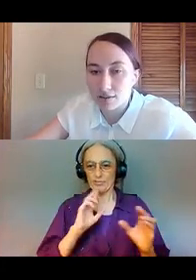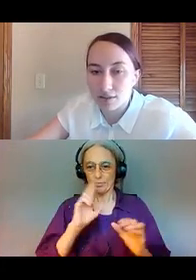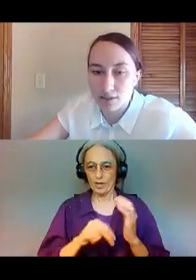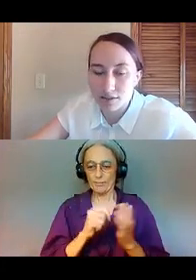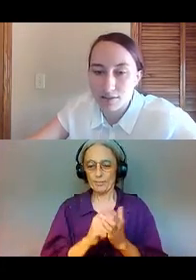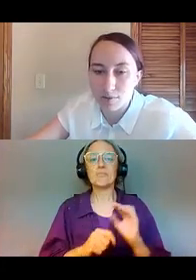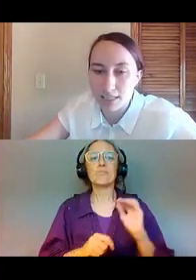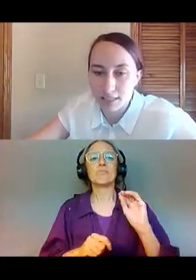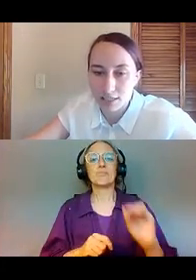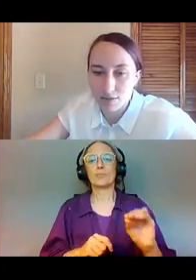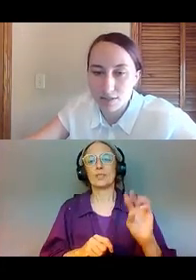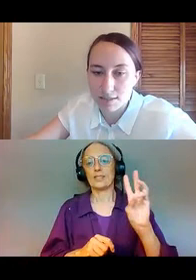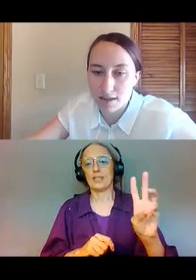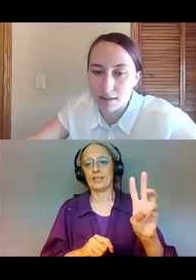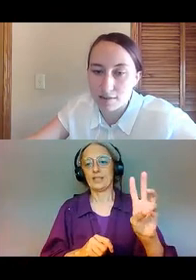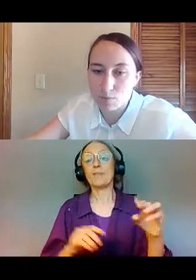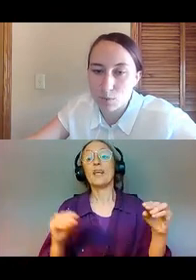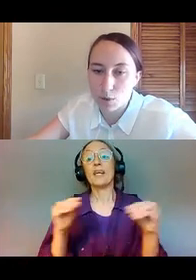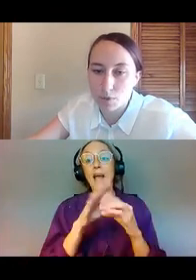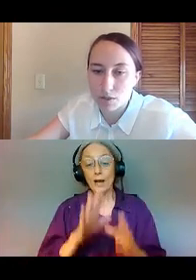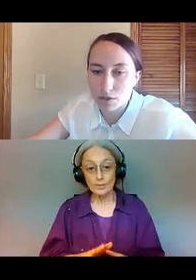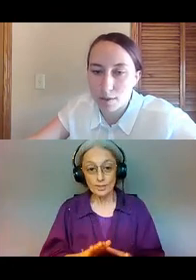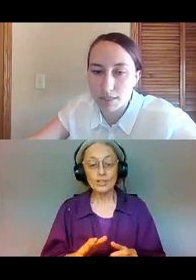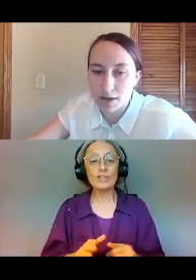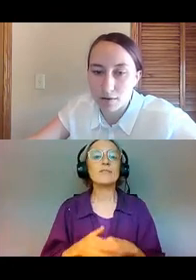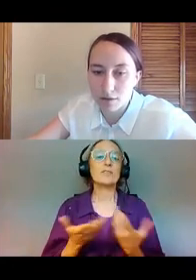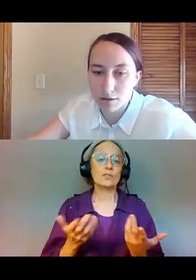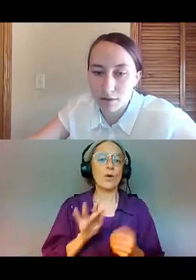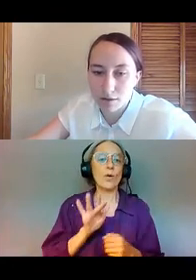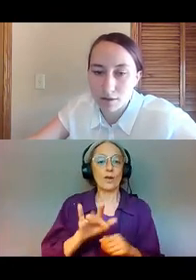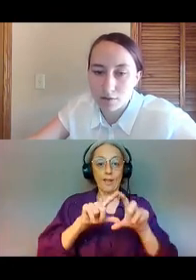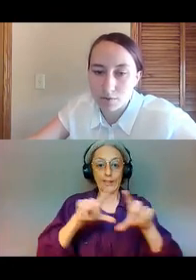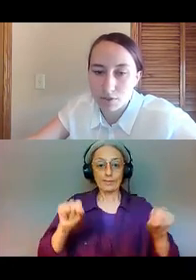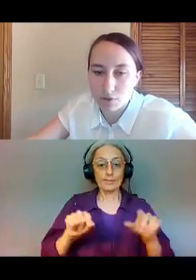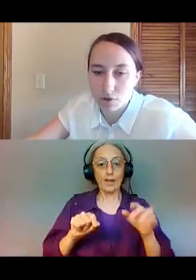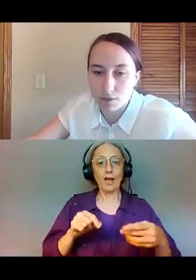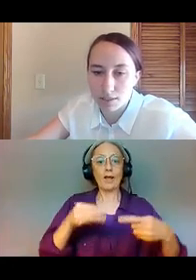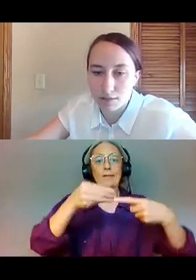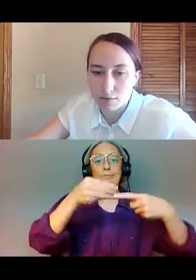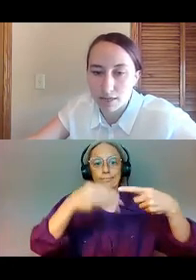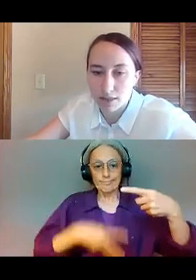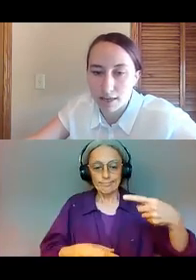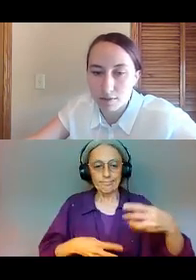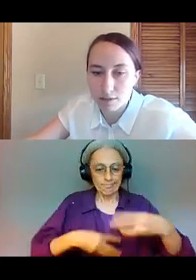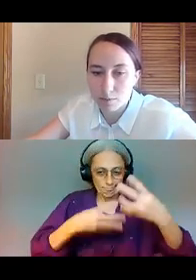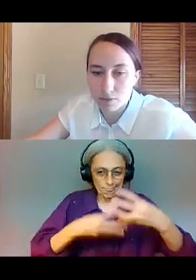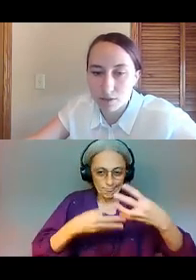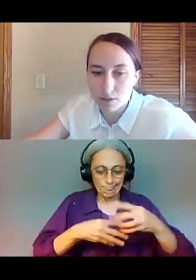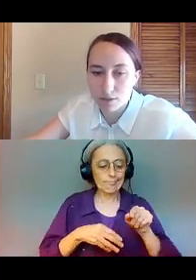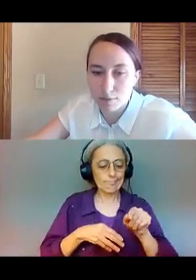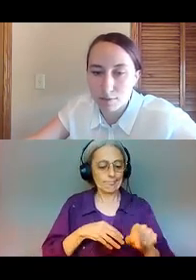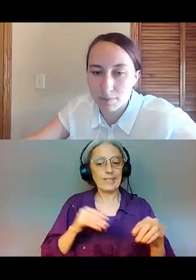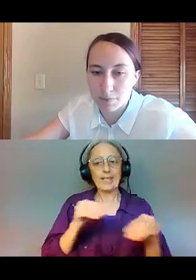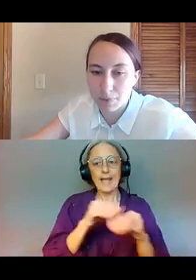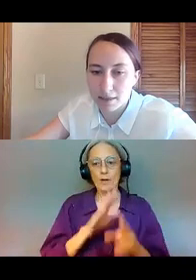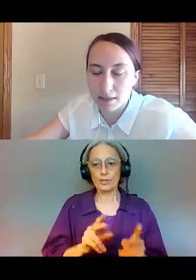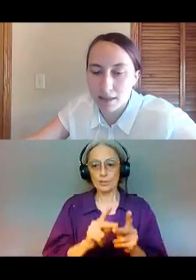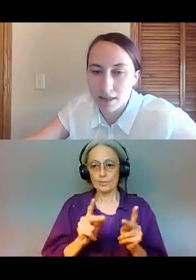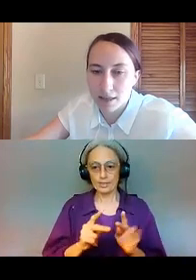again a counselor. So we click into the cell, we open the drop down, we scroll until we find the counselor